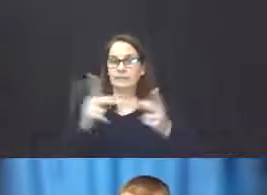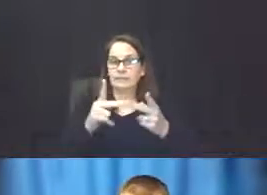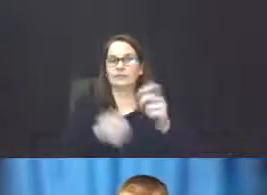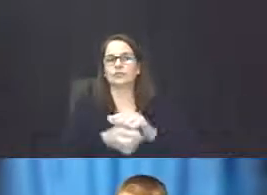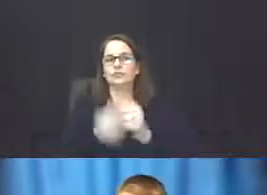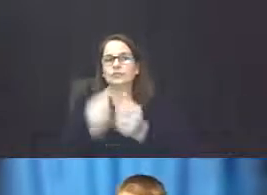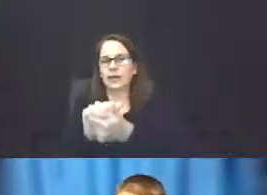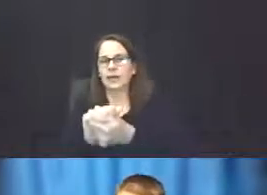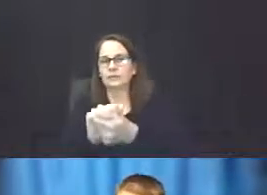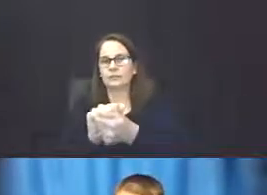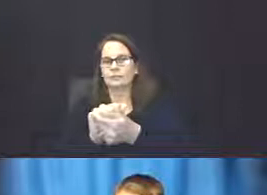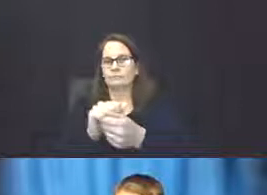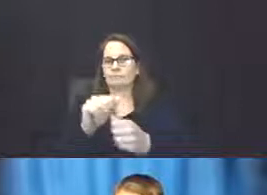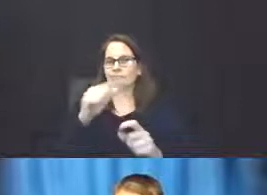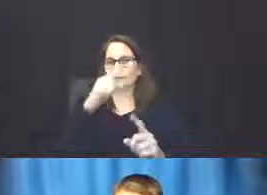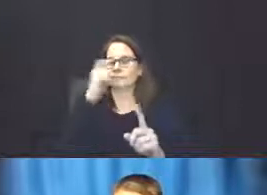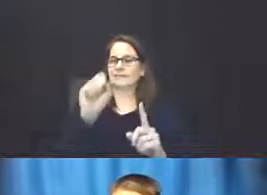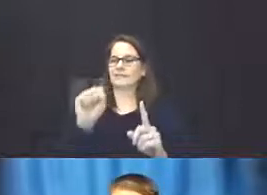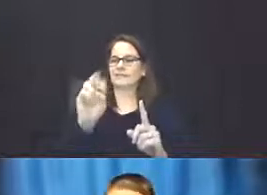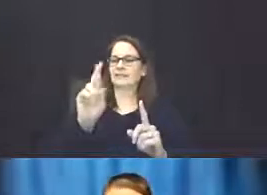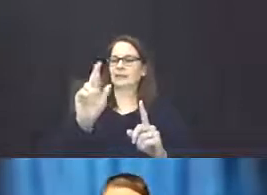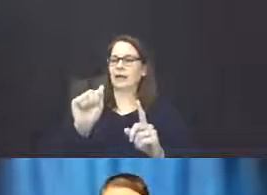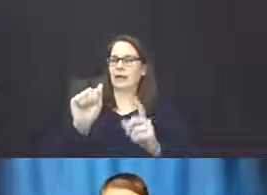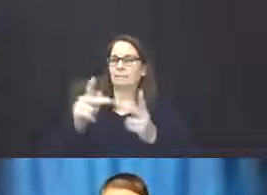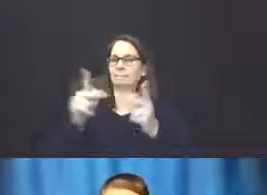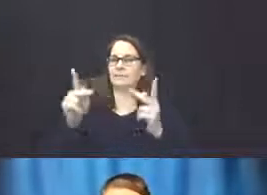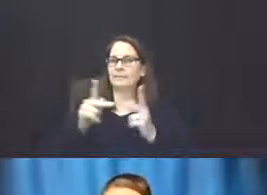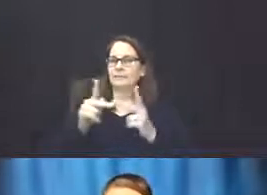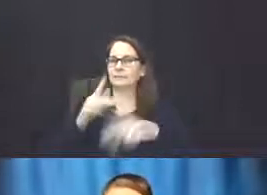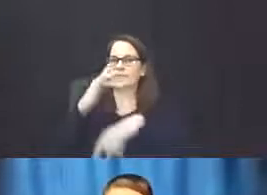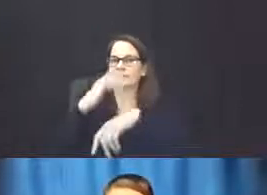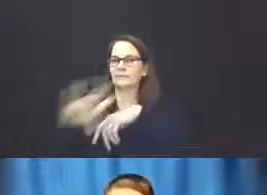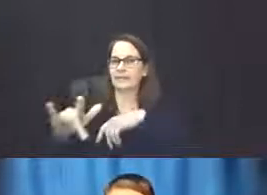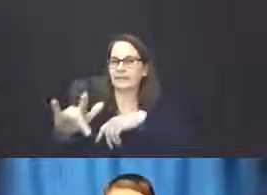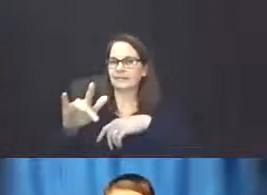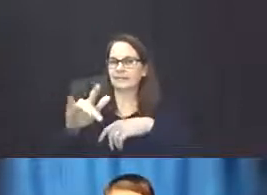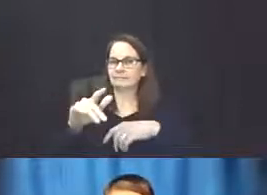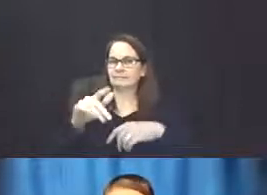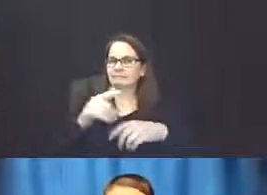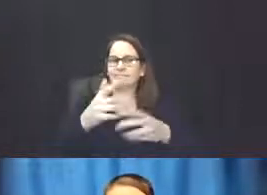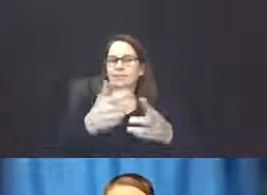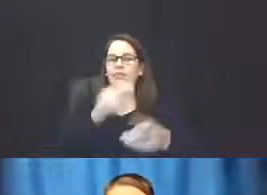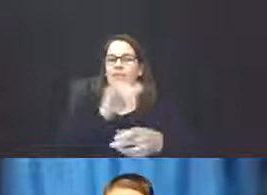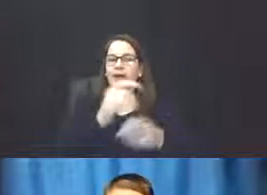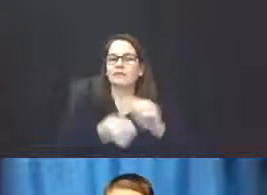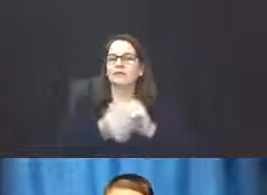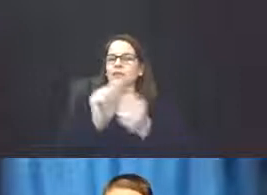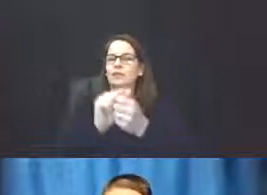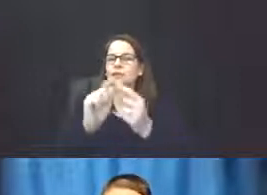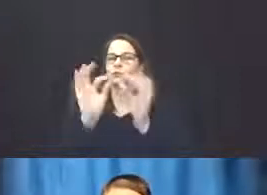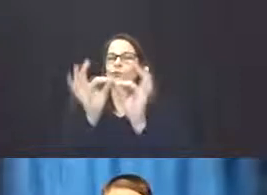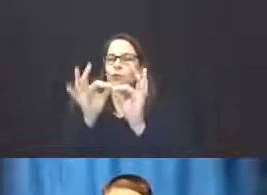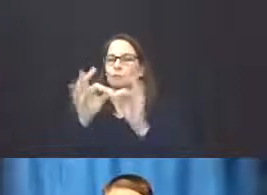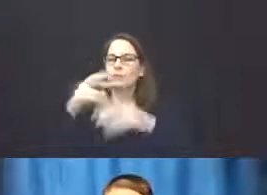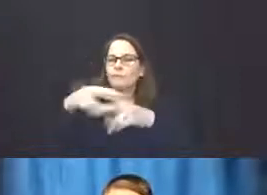So that continued until 2006, and then my position changed because the SRA position was vacant.